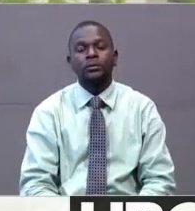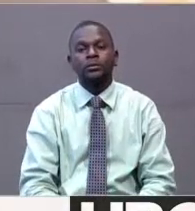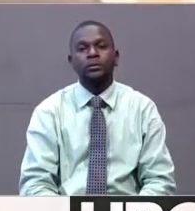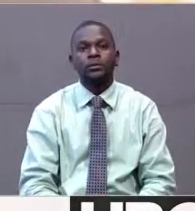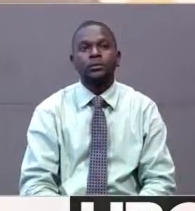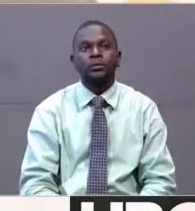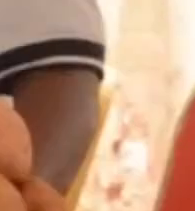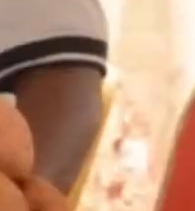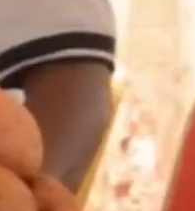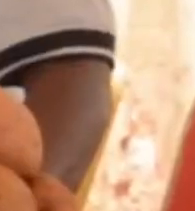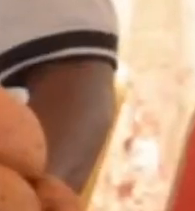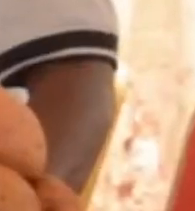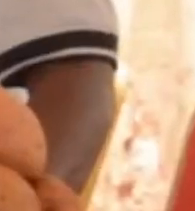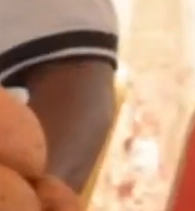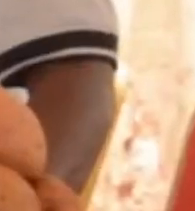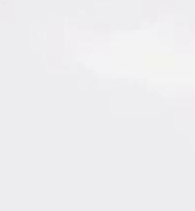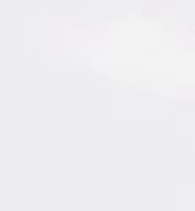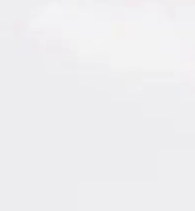UBC News.